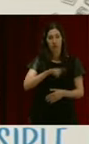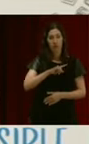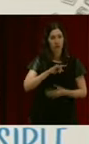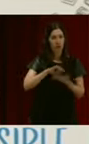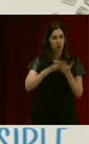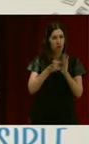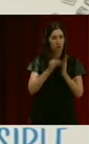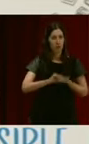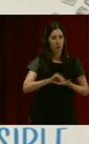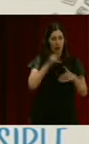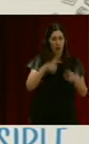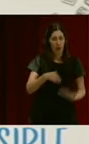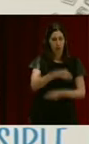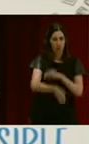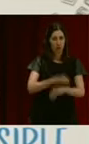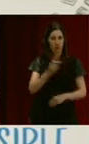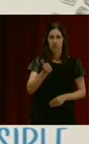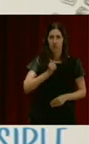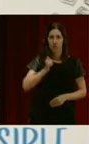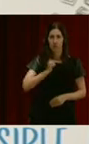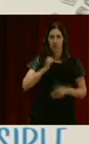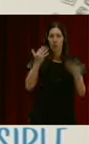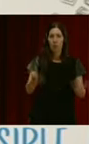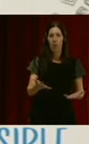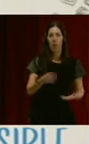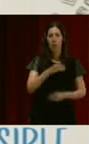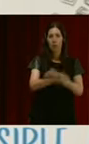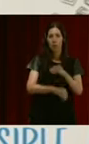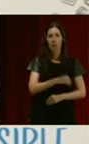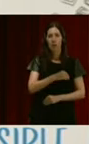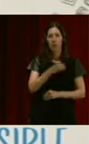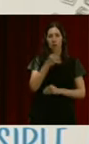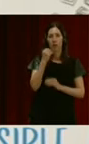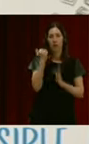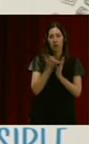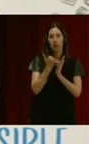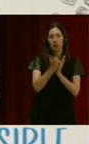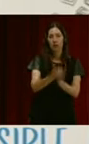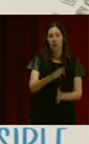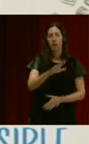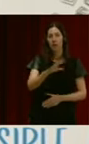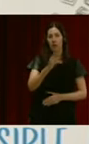when to start simulating and when to stop.